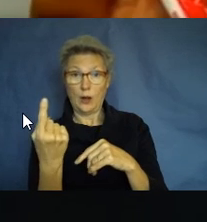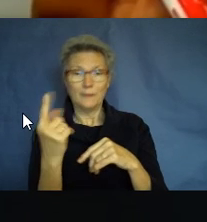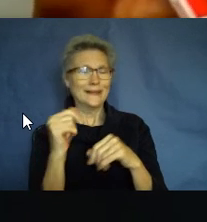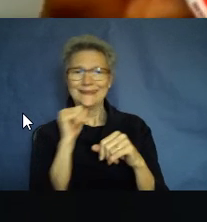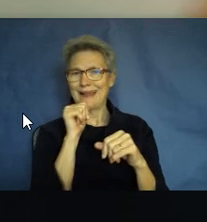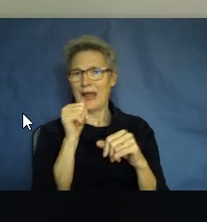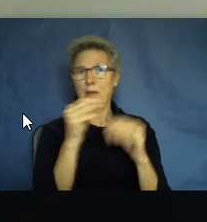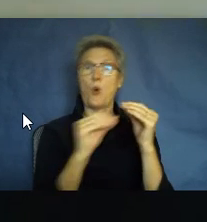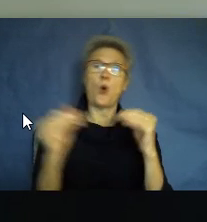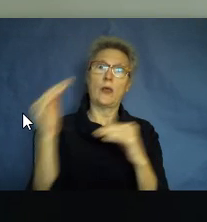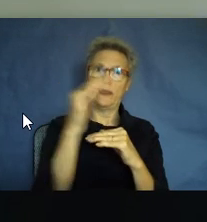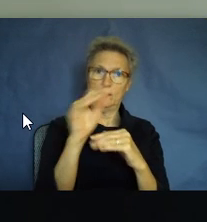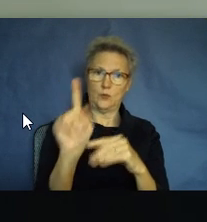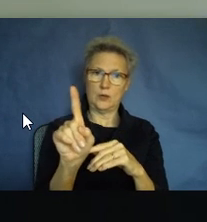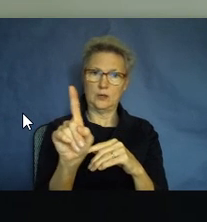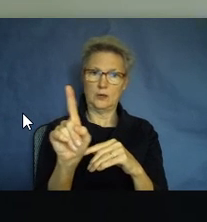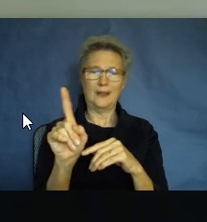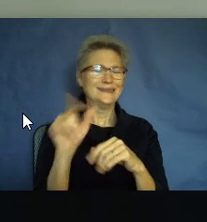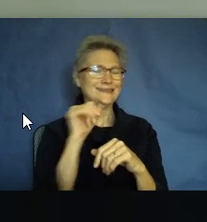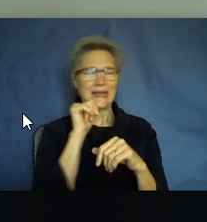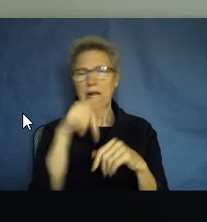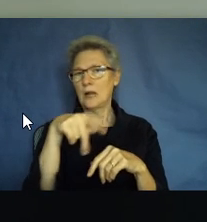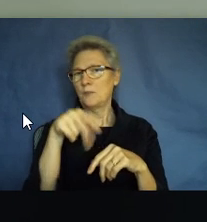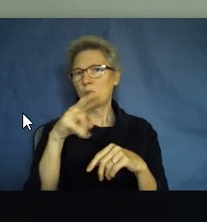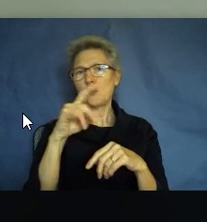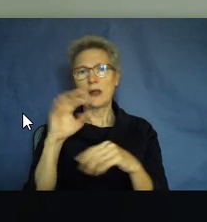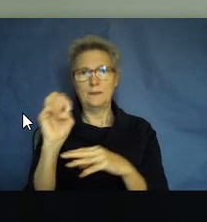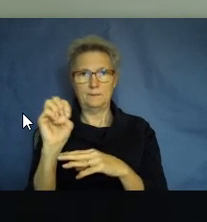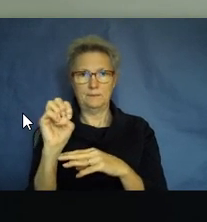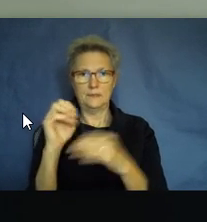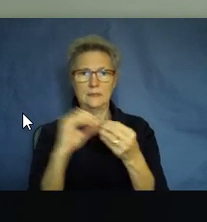it's not greater than 1. So 1 is also not a prime number.